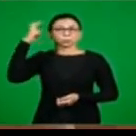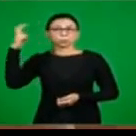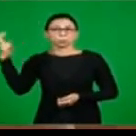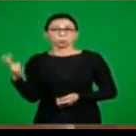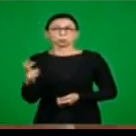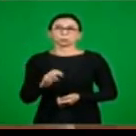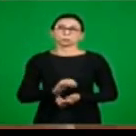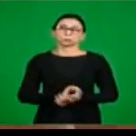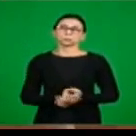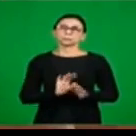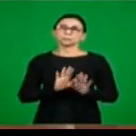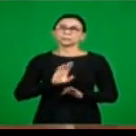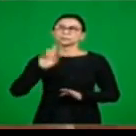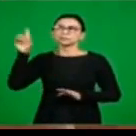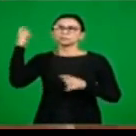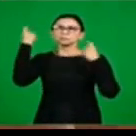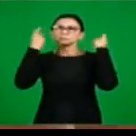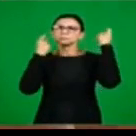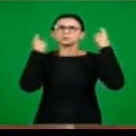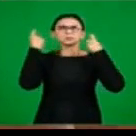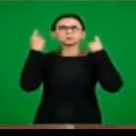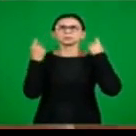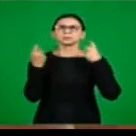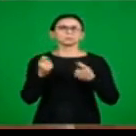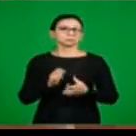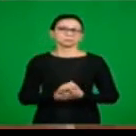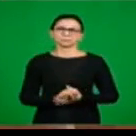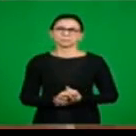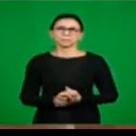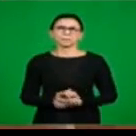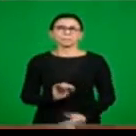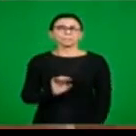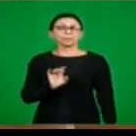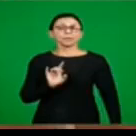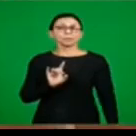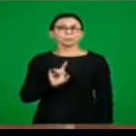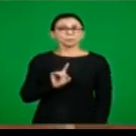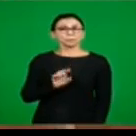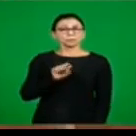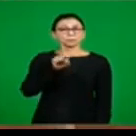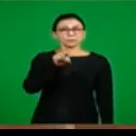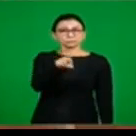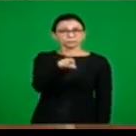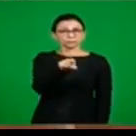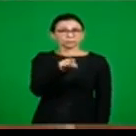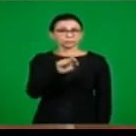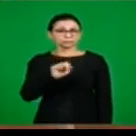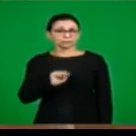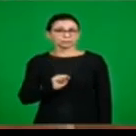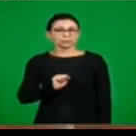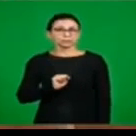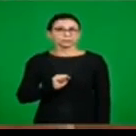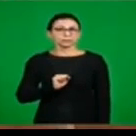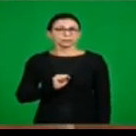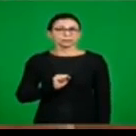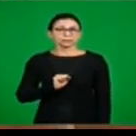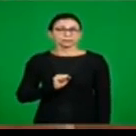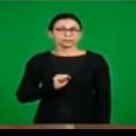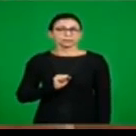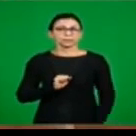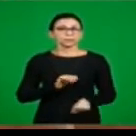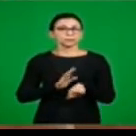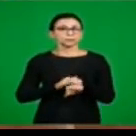not worried about it. And he is not going to answer, not for what he said that was good, because he didn't do